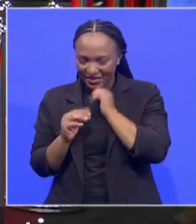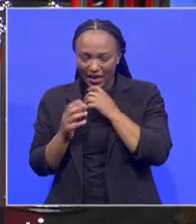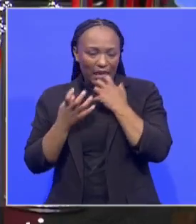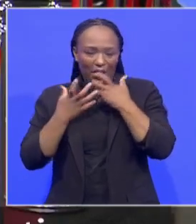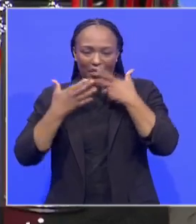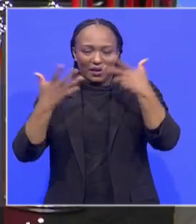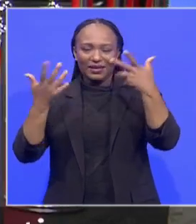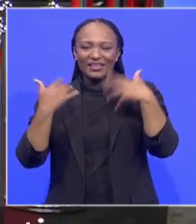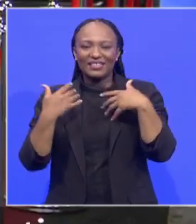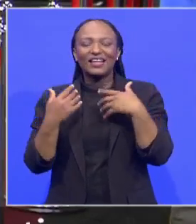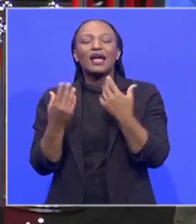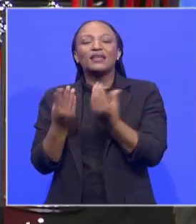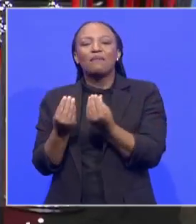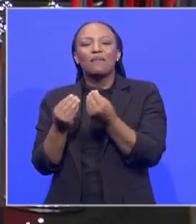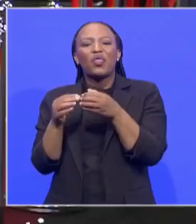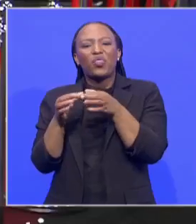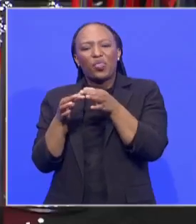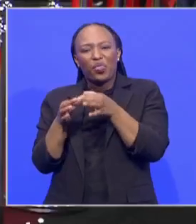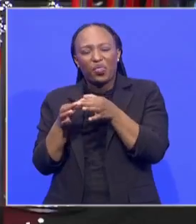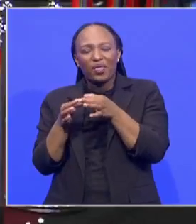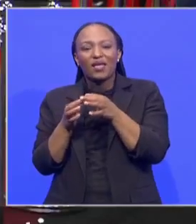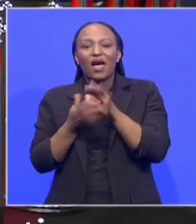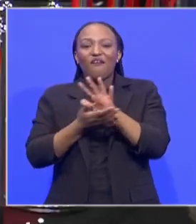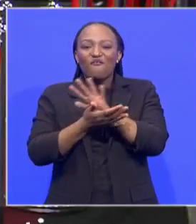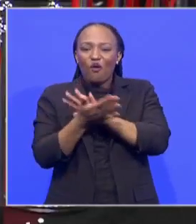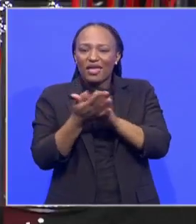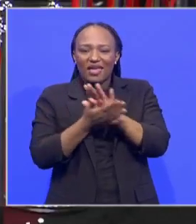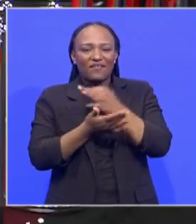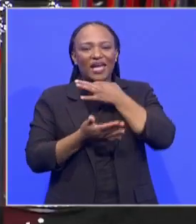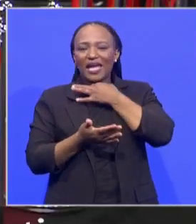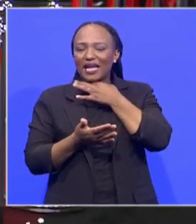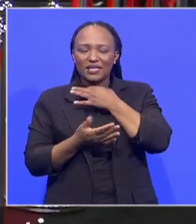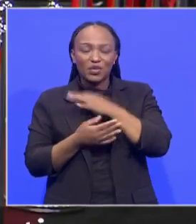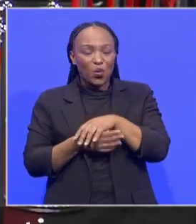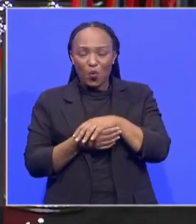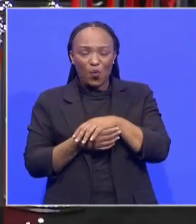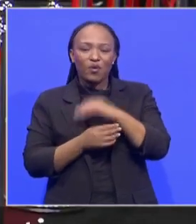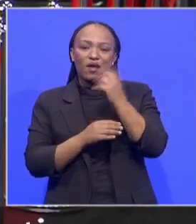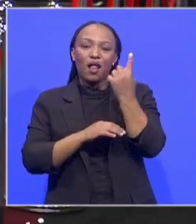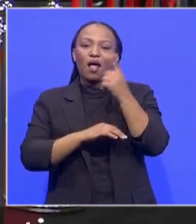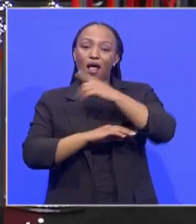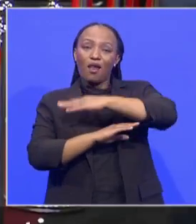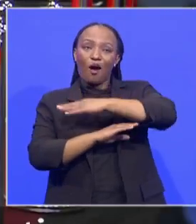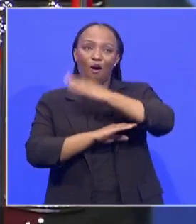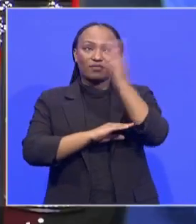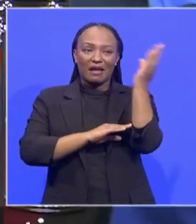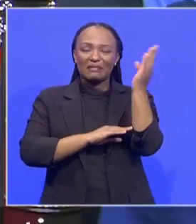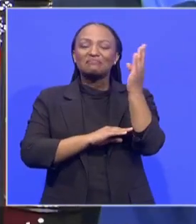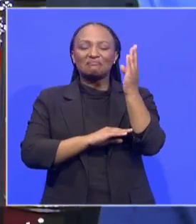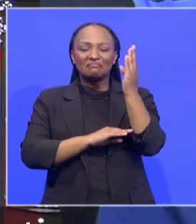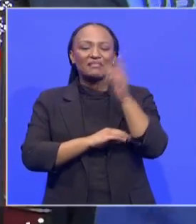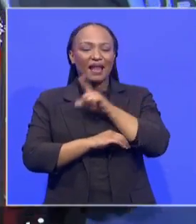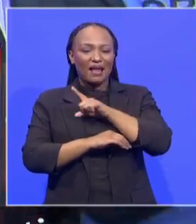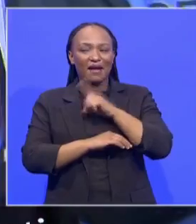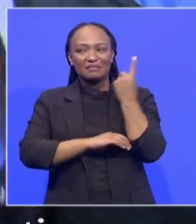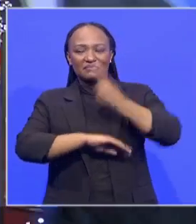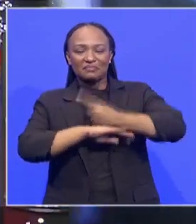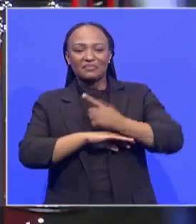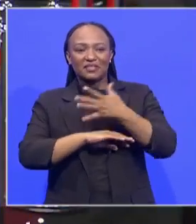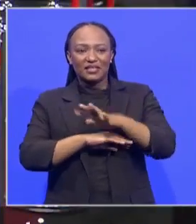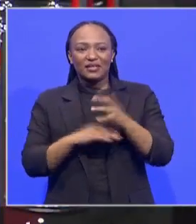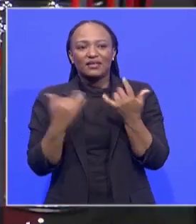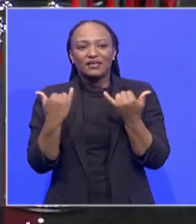a small number. Unati, forgive my English there, it's really been a long day. It's a small number of objections that have been raised. Of